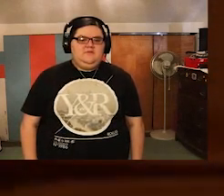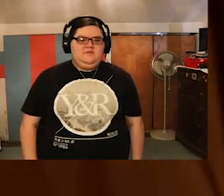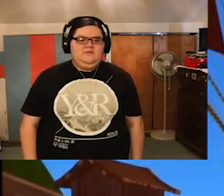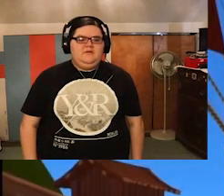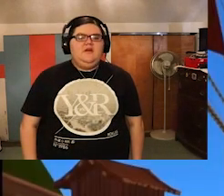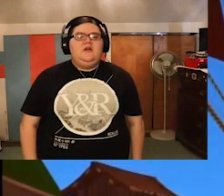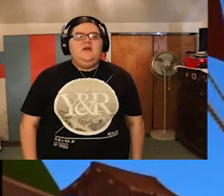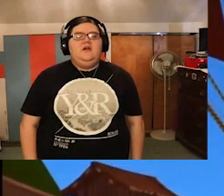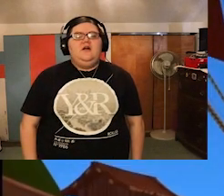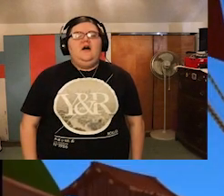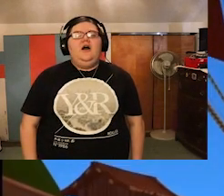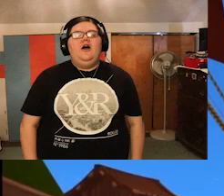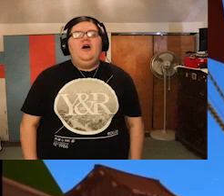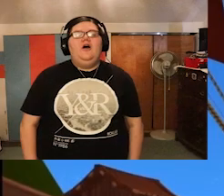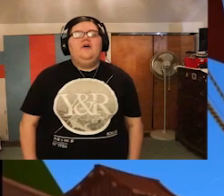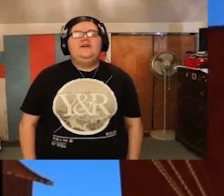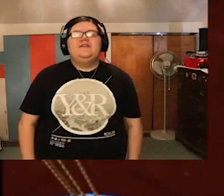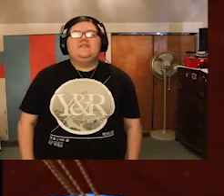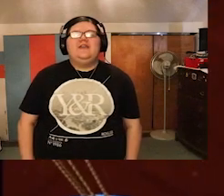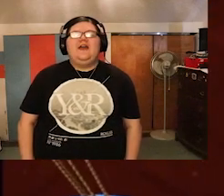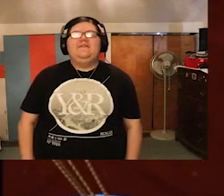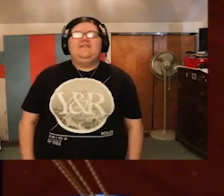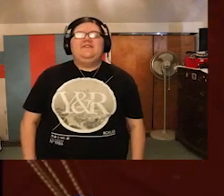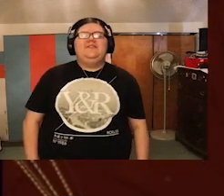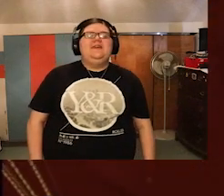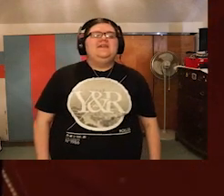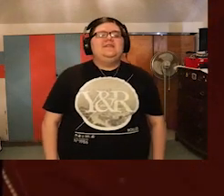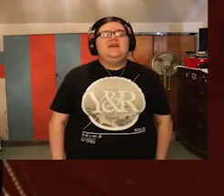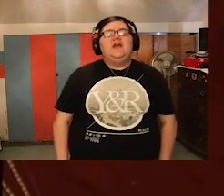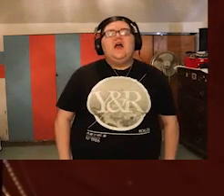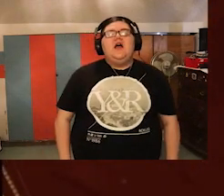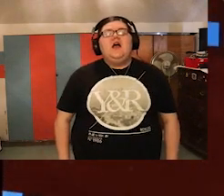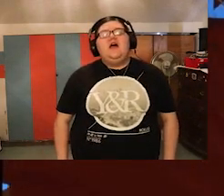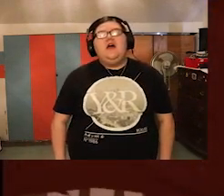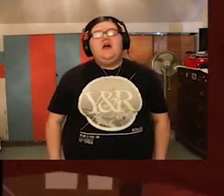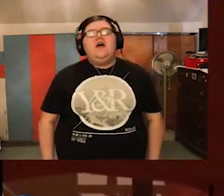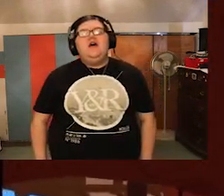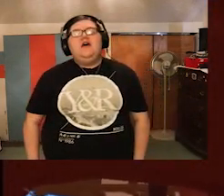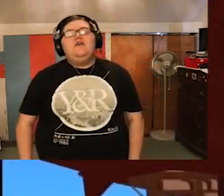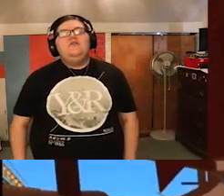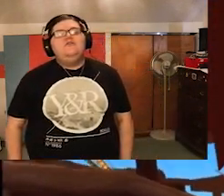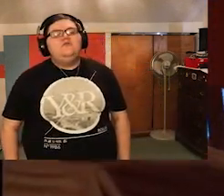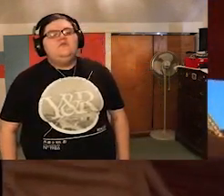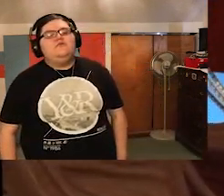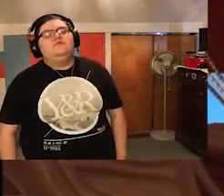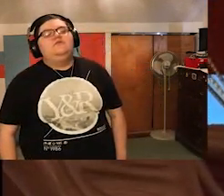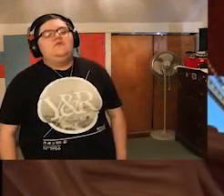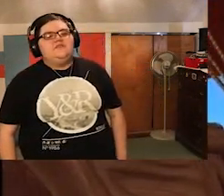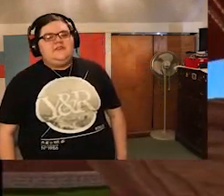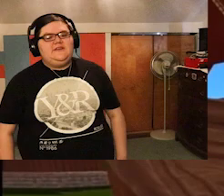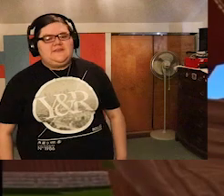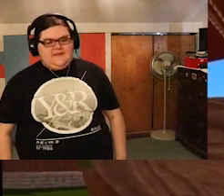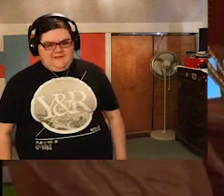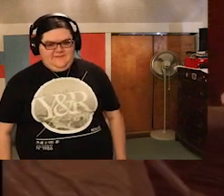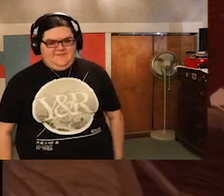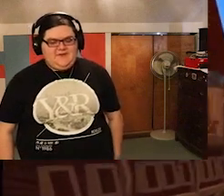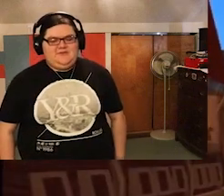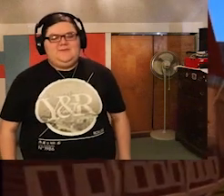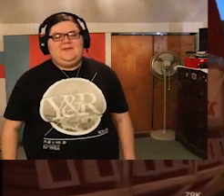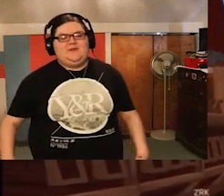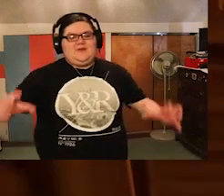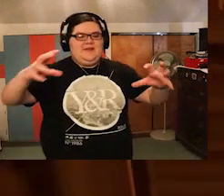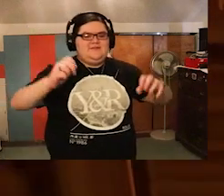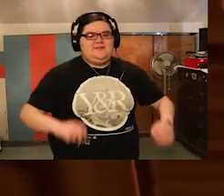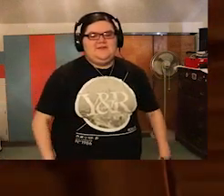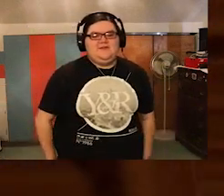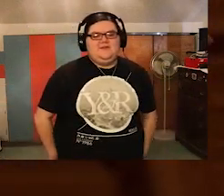enough. What? Yeah. Oh, he doesn't have the thing. Oh, yeah, it's fucked. Got it. I see